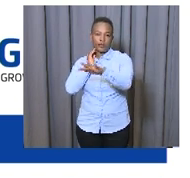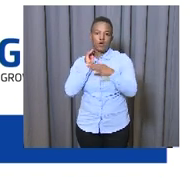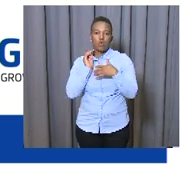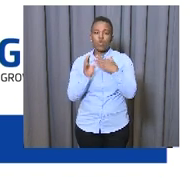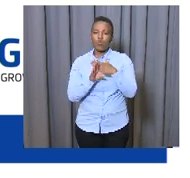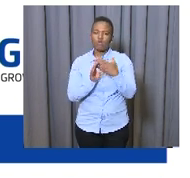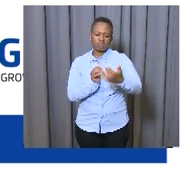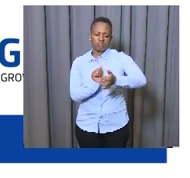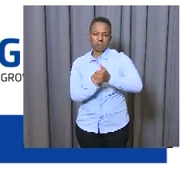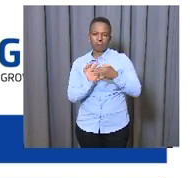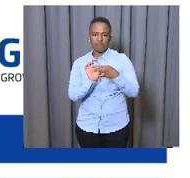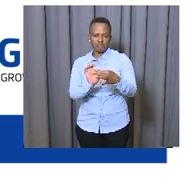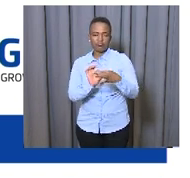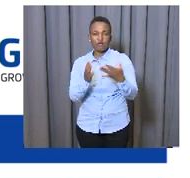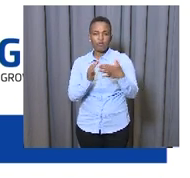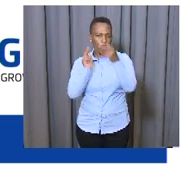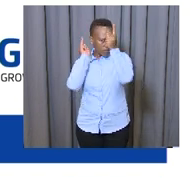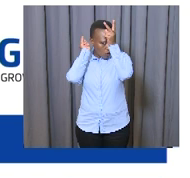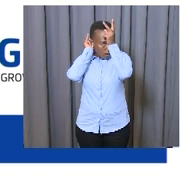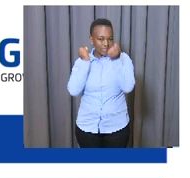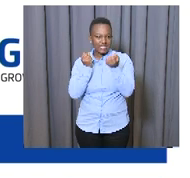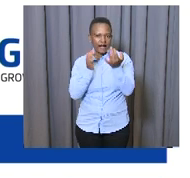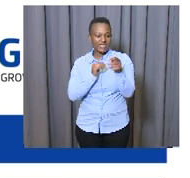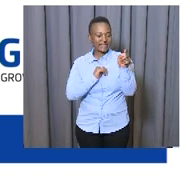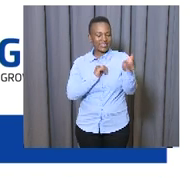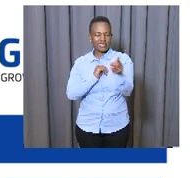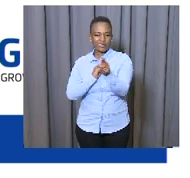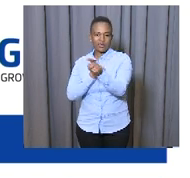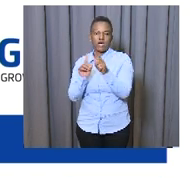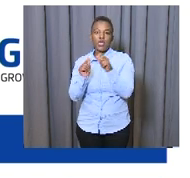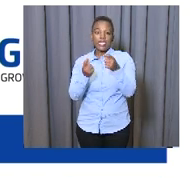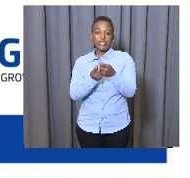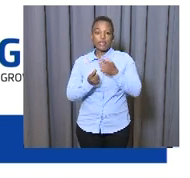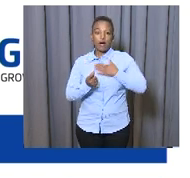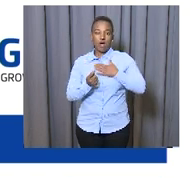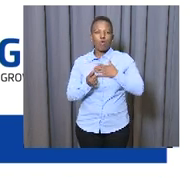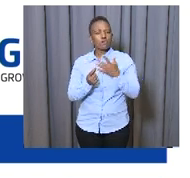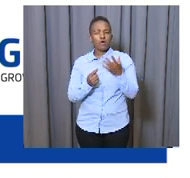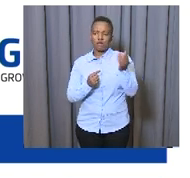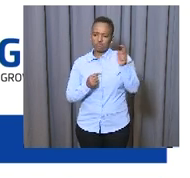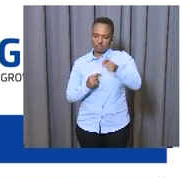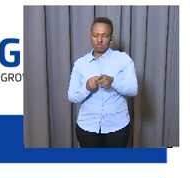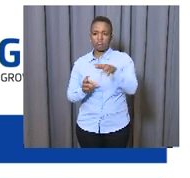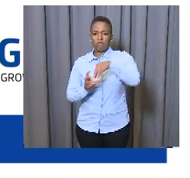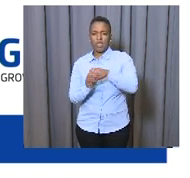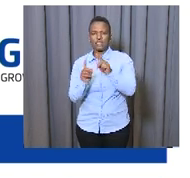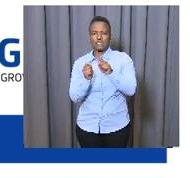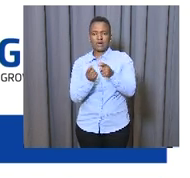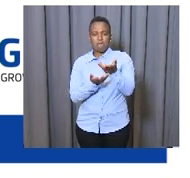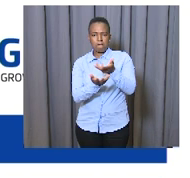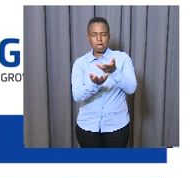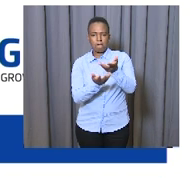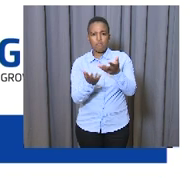correctional services. The correctional services team meets with our team here. They are part of the